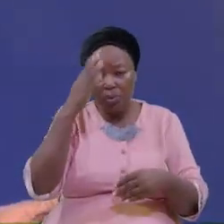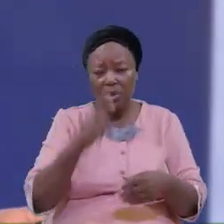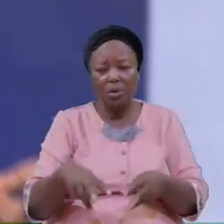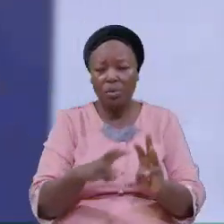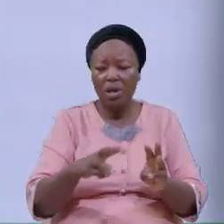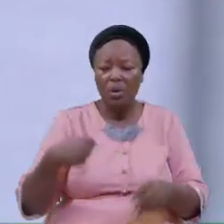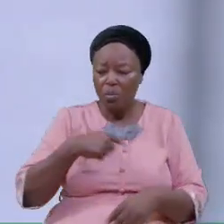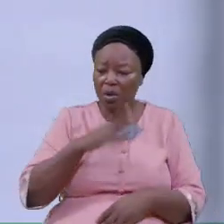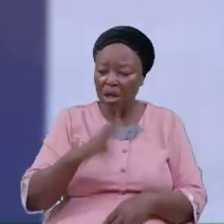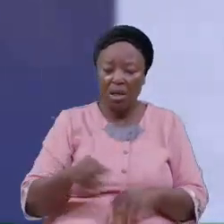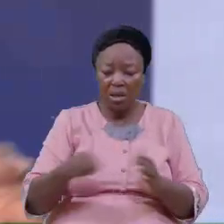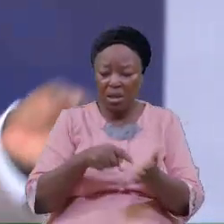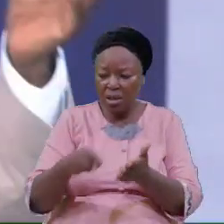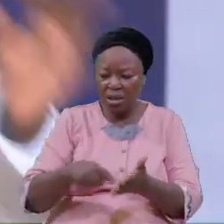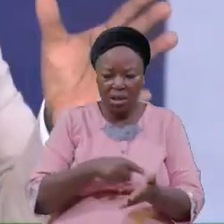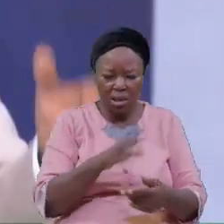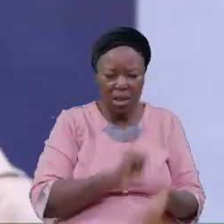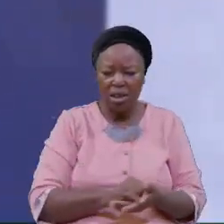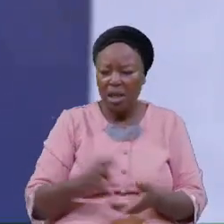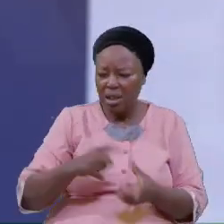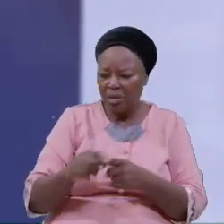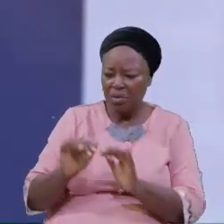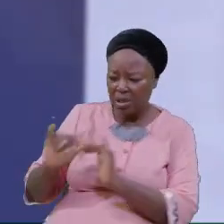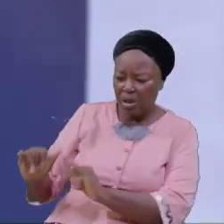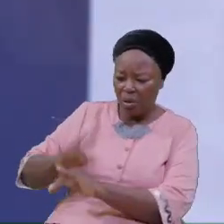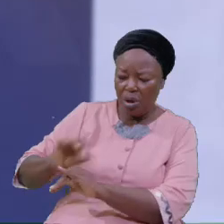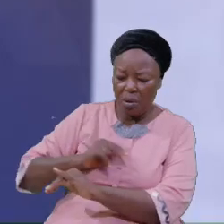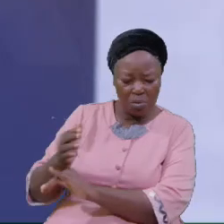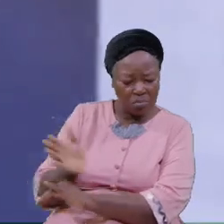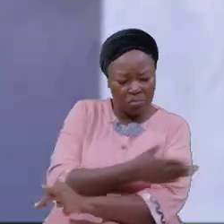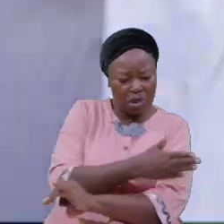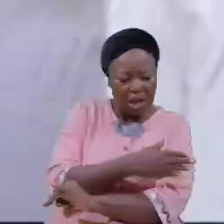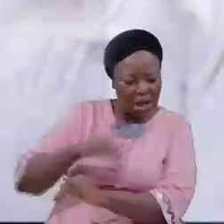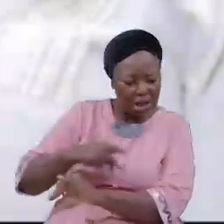up a very strong wall of partition.